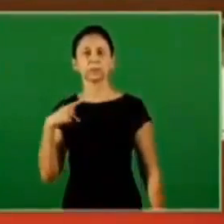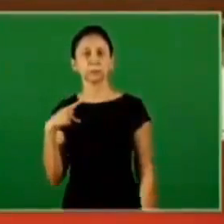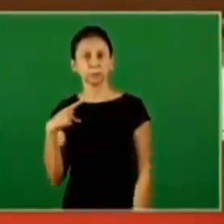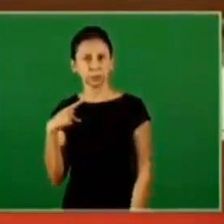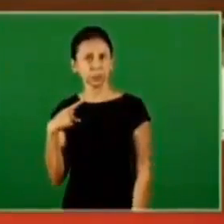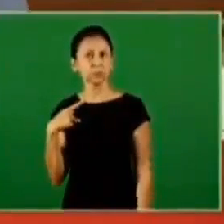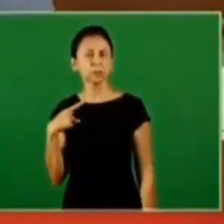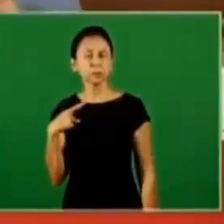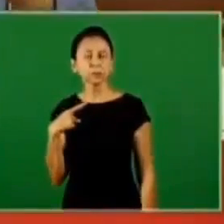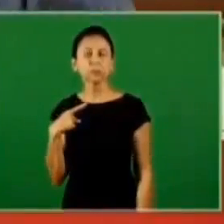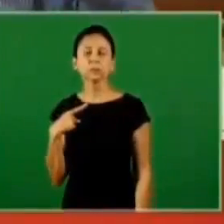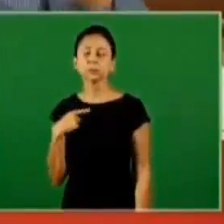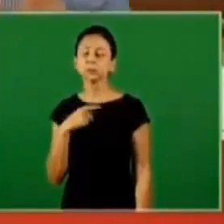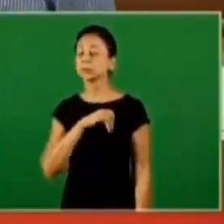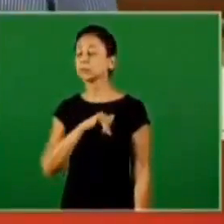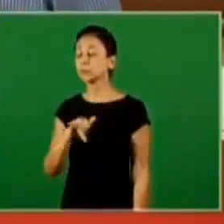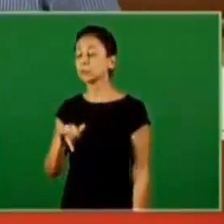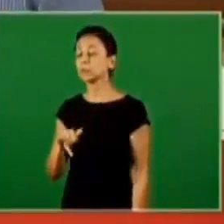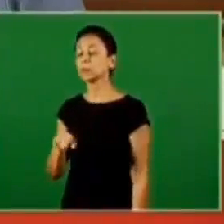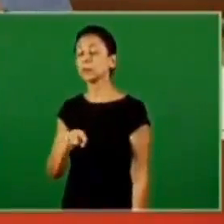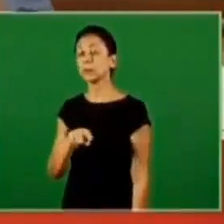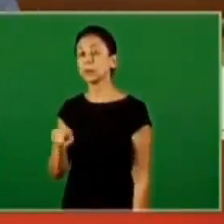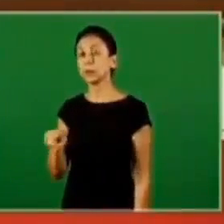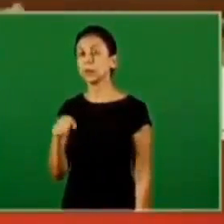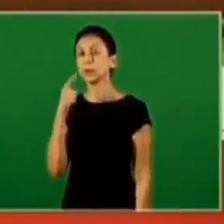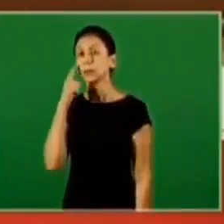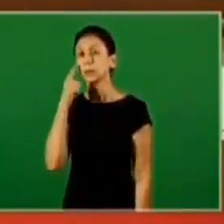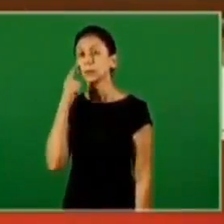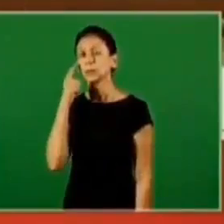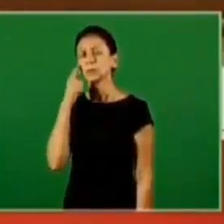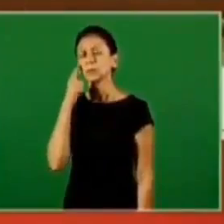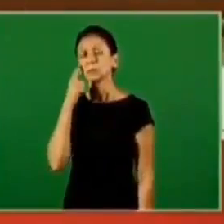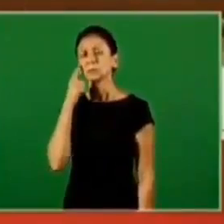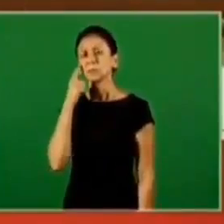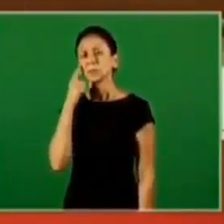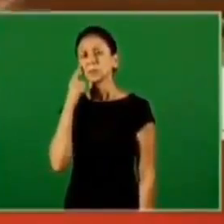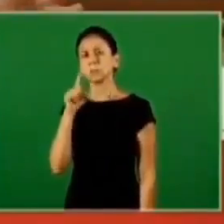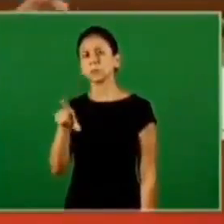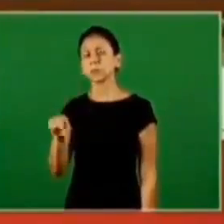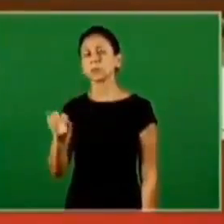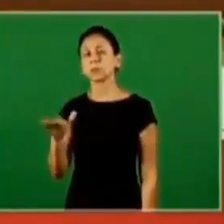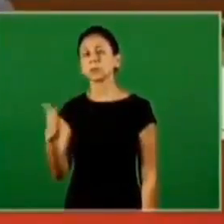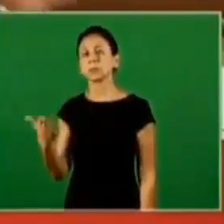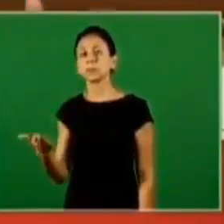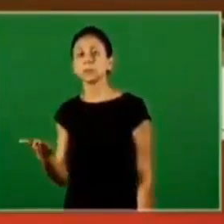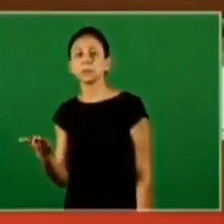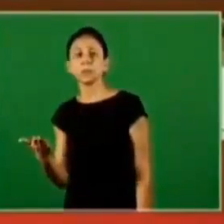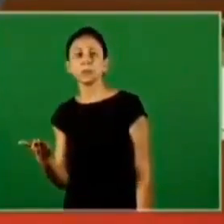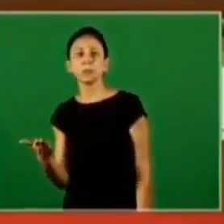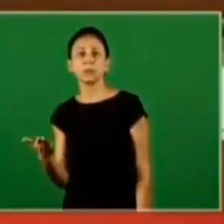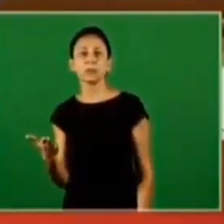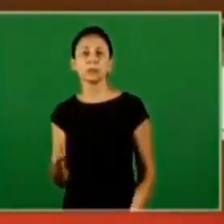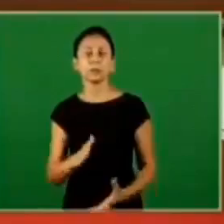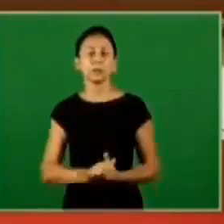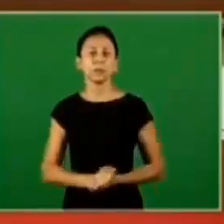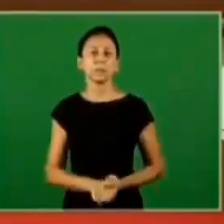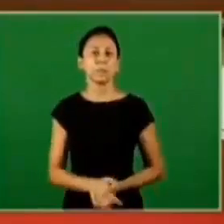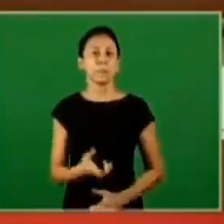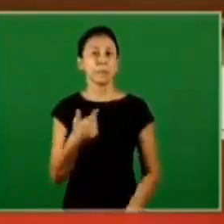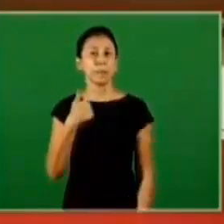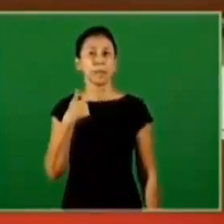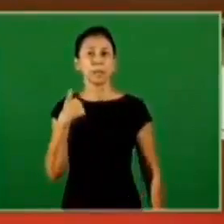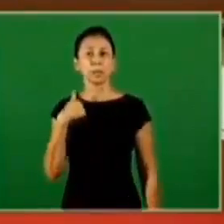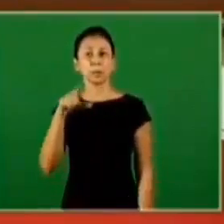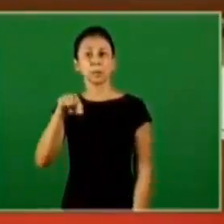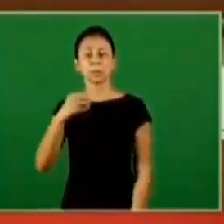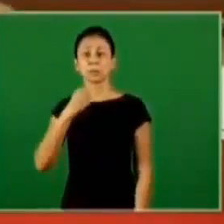of pastors. Nobody was going to church. So he said, so let's see what is the best option. The one said, look,